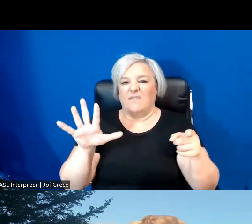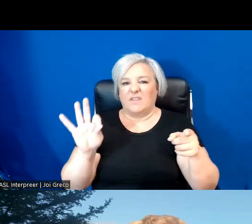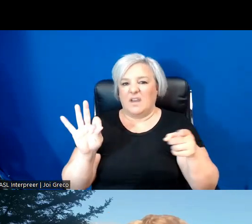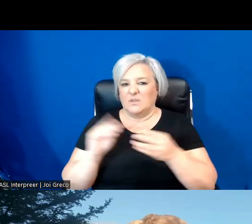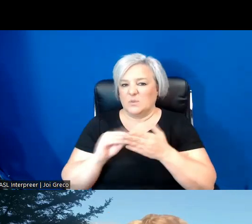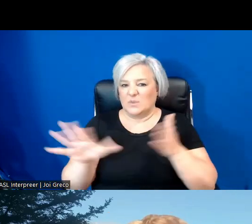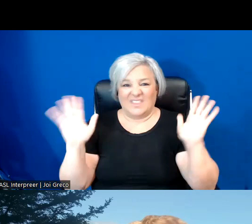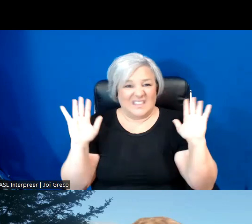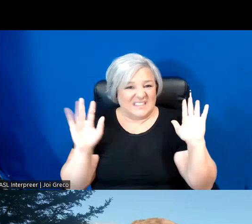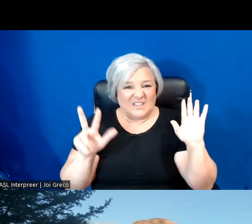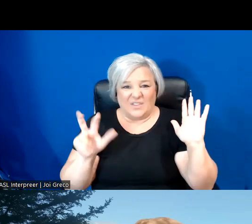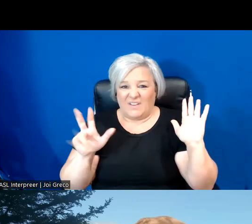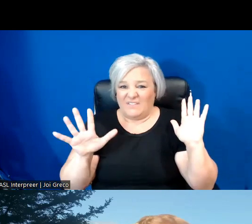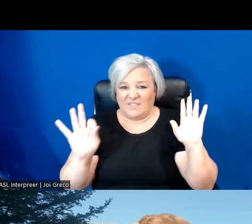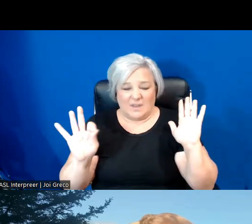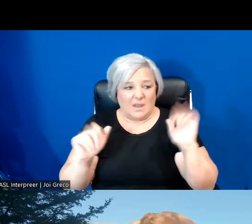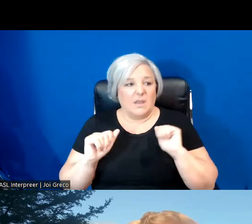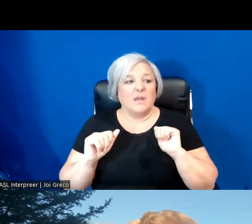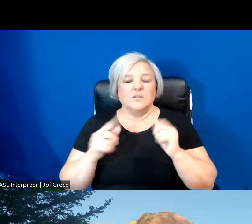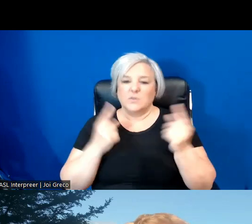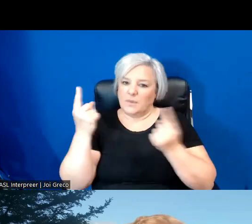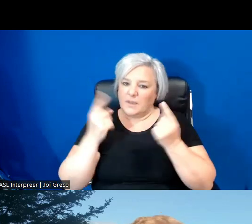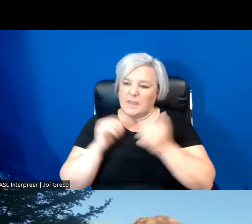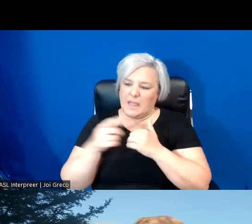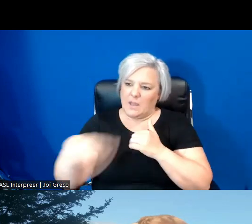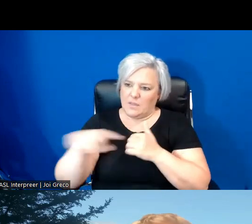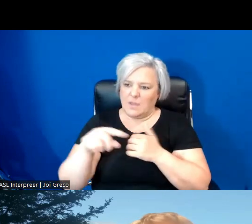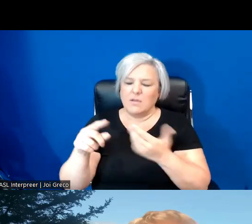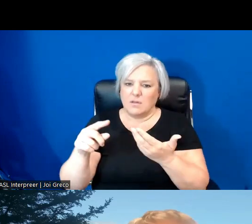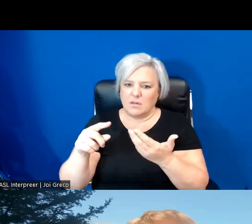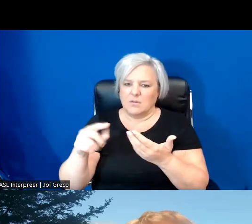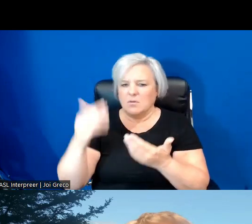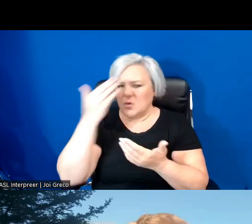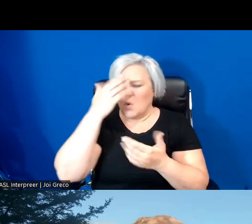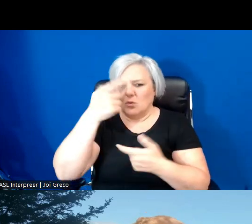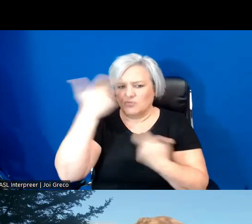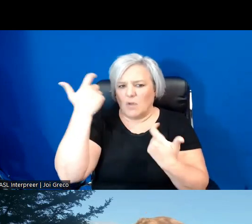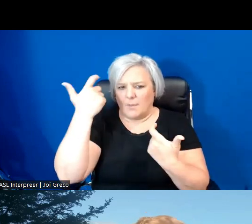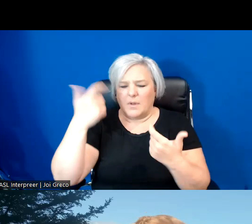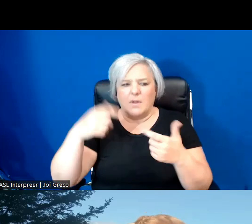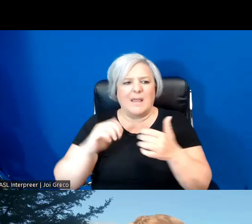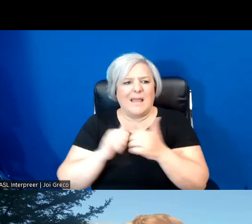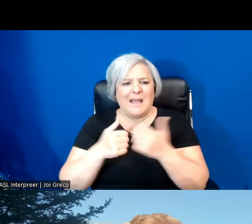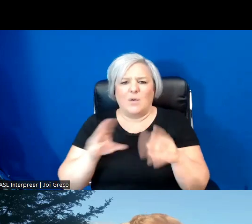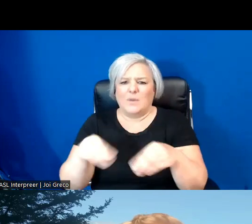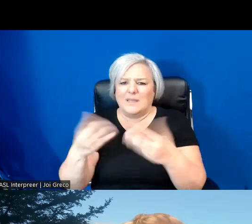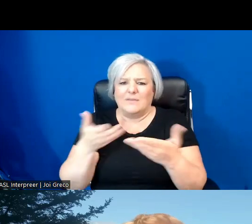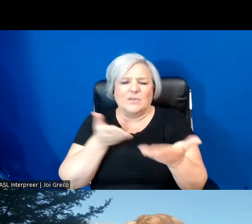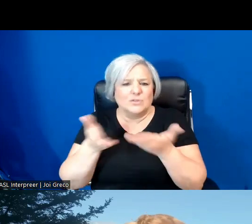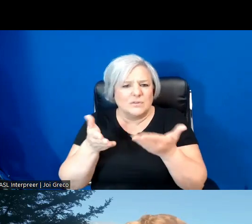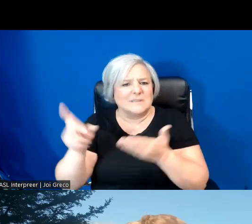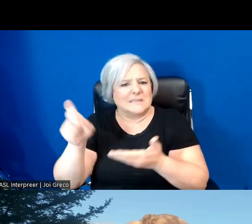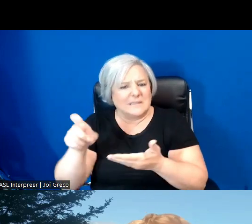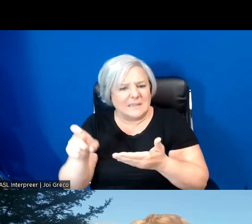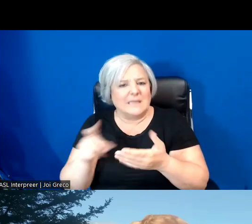about how they've learned about trauma. How are we going to get the services that we need into